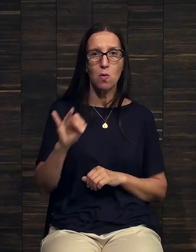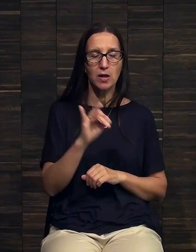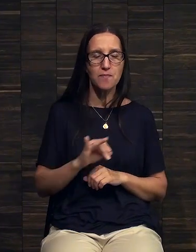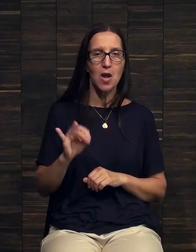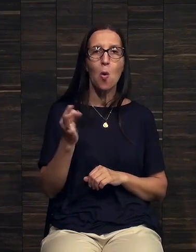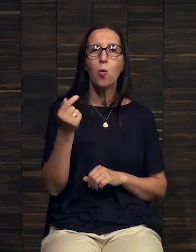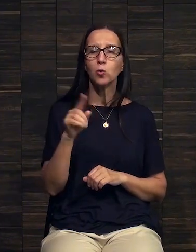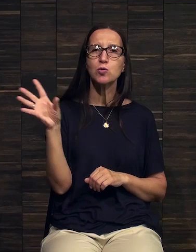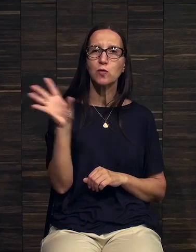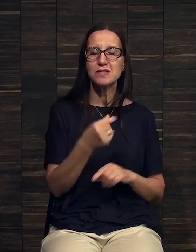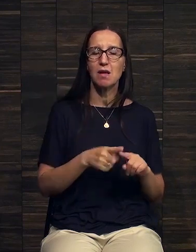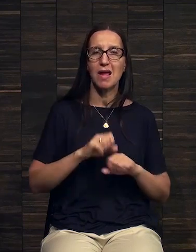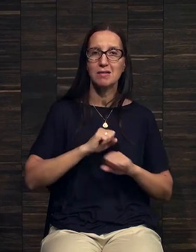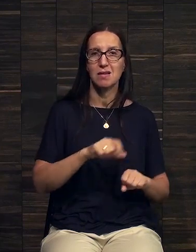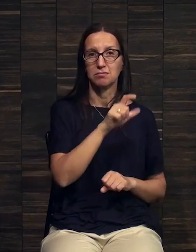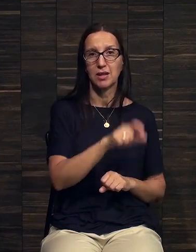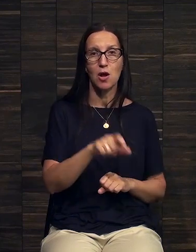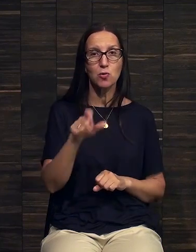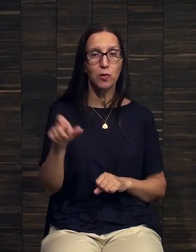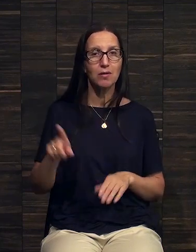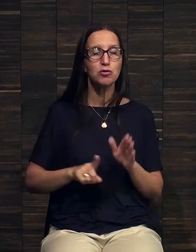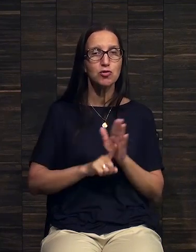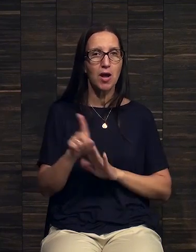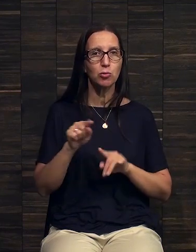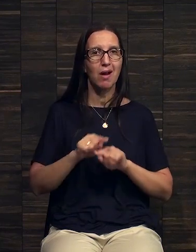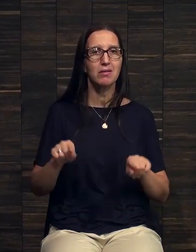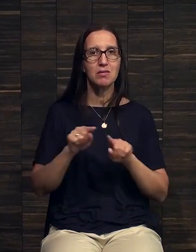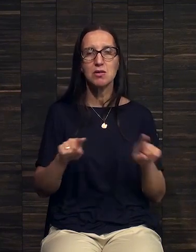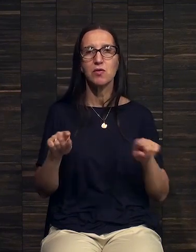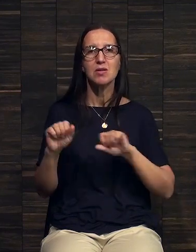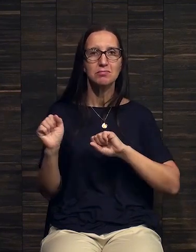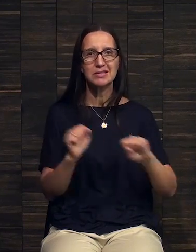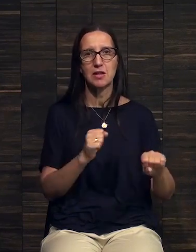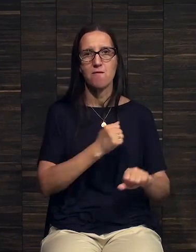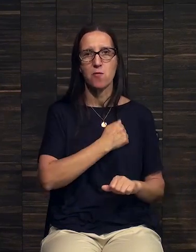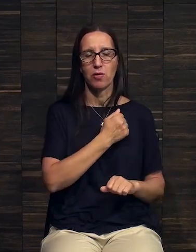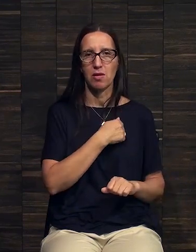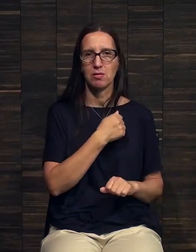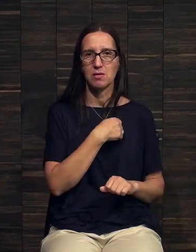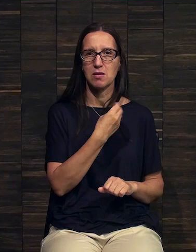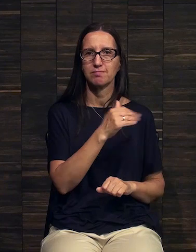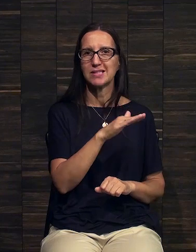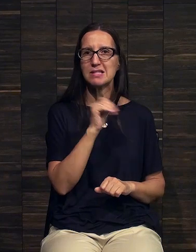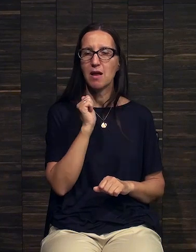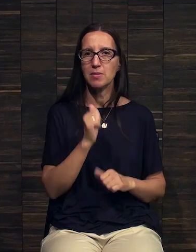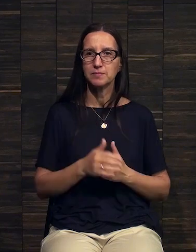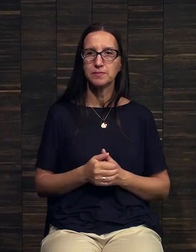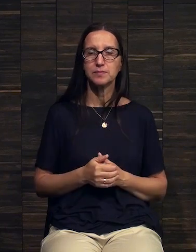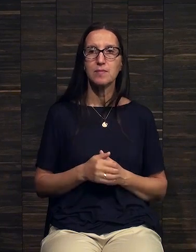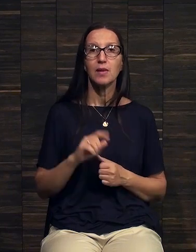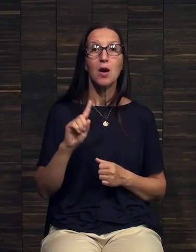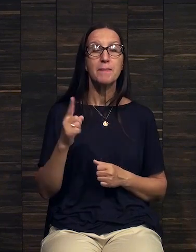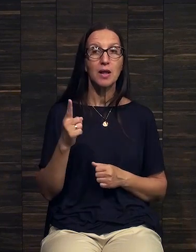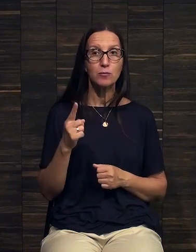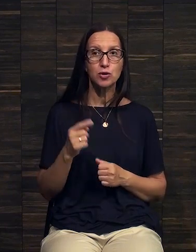another propaganda storytelling. All these heroes, they kind of stand for